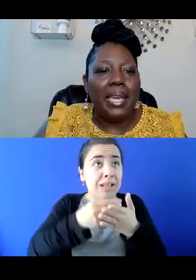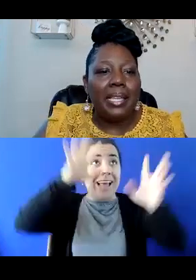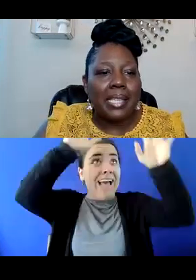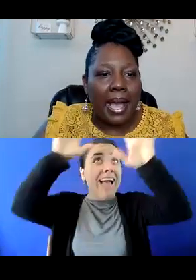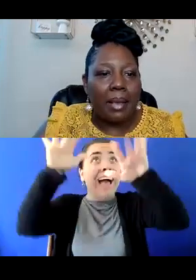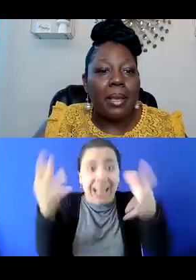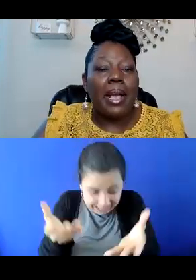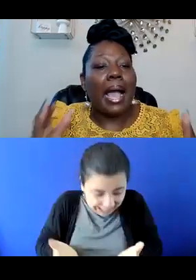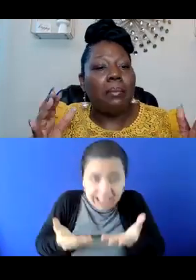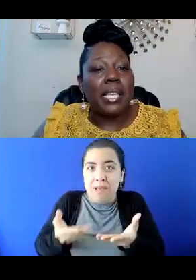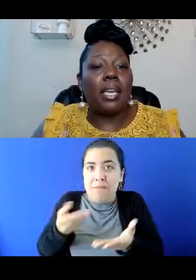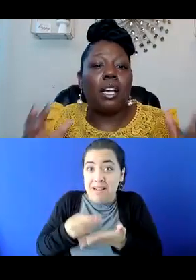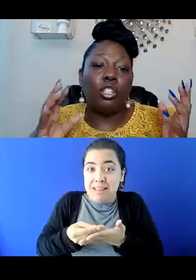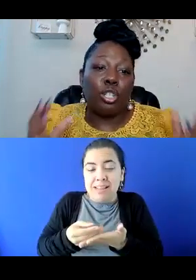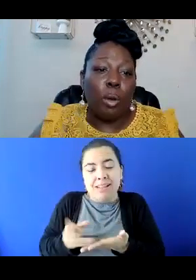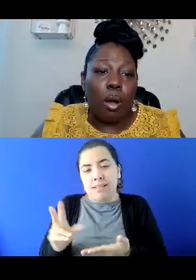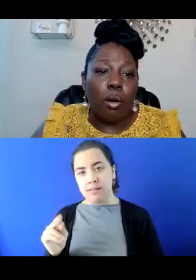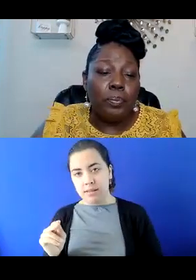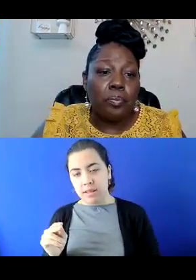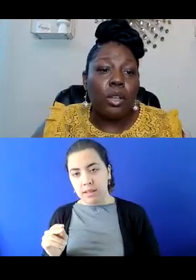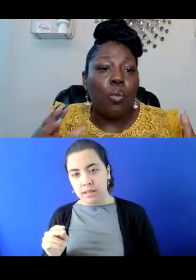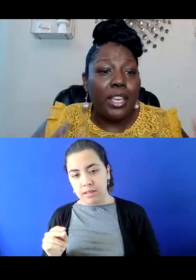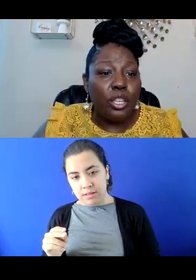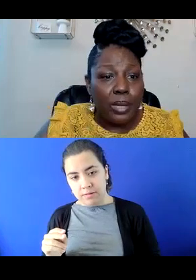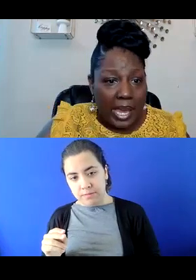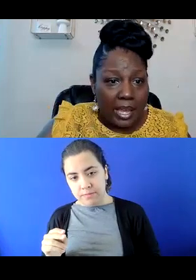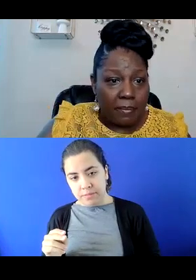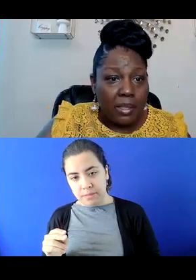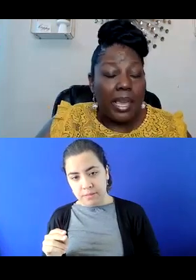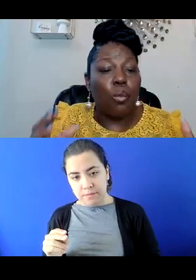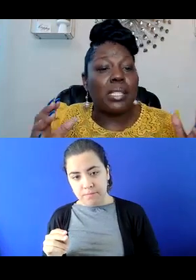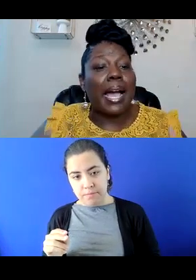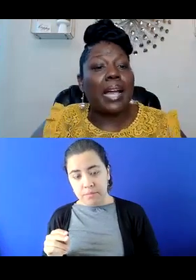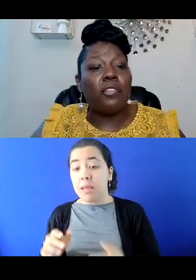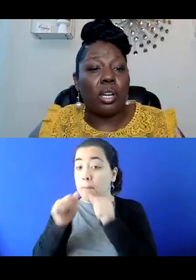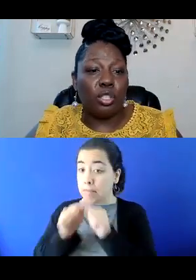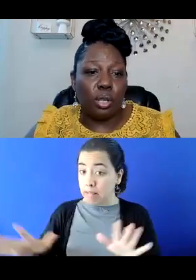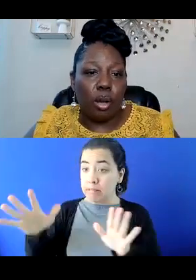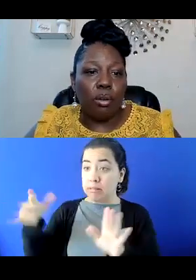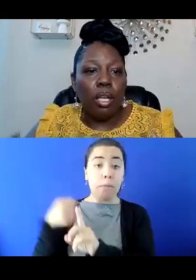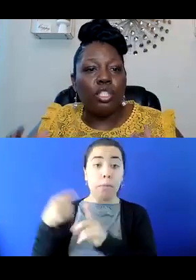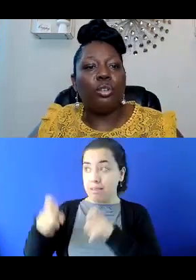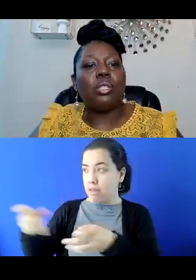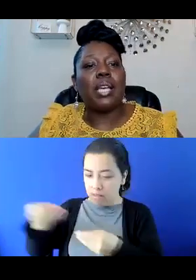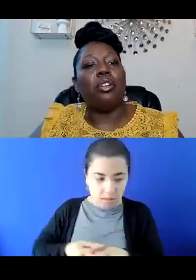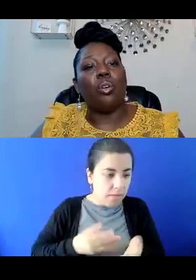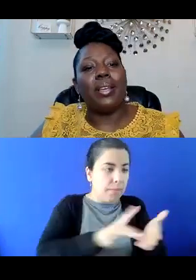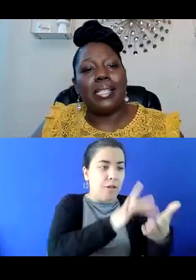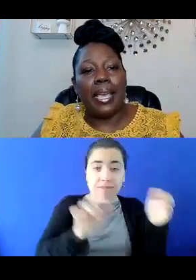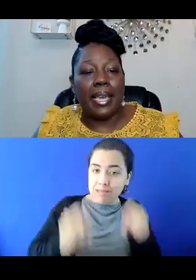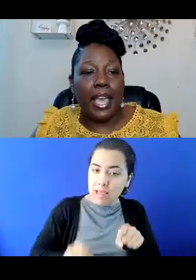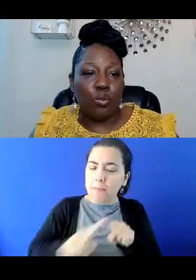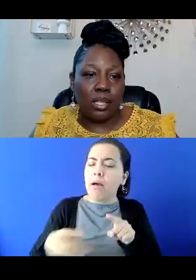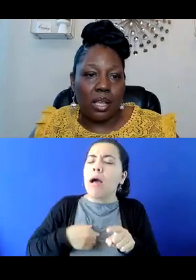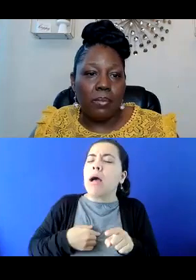the meantime, I'm saying control what you can, and what's out of your control, choose how you're going